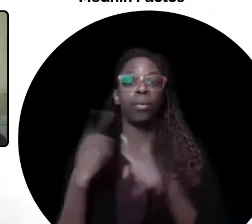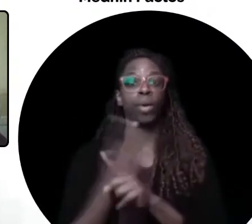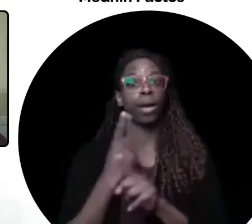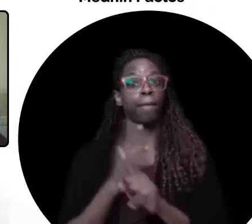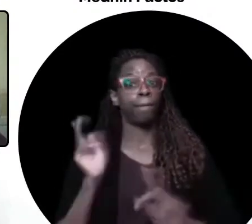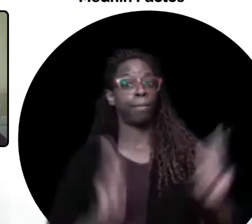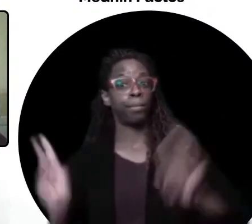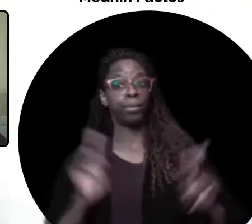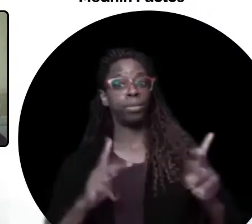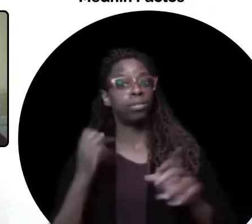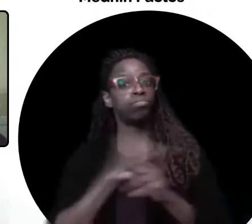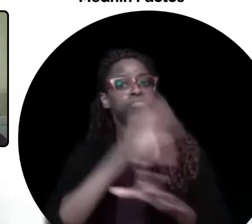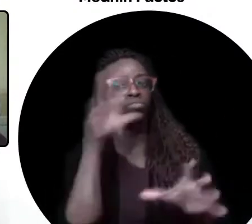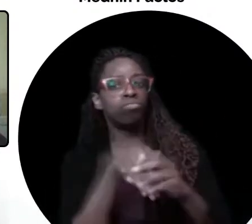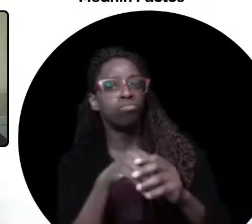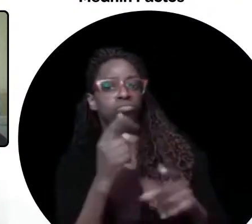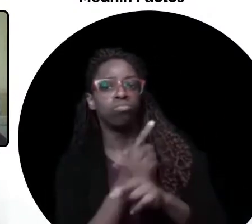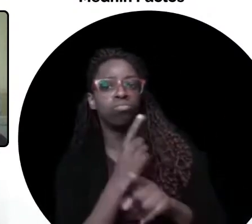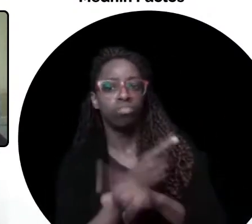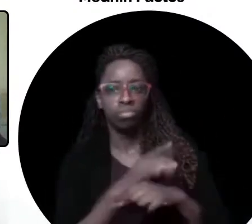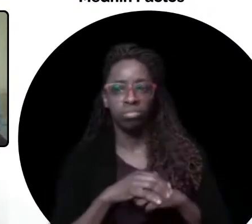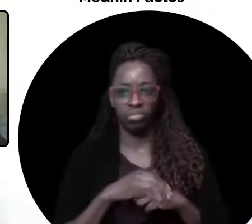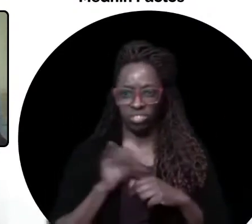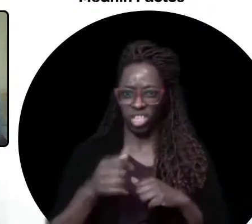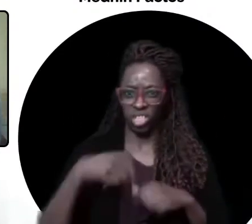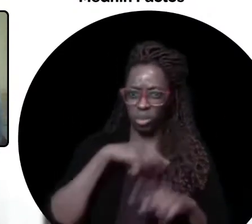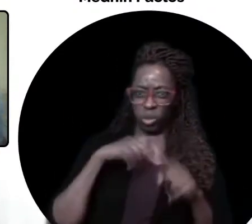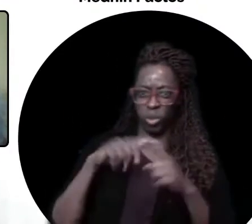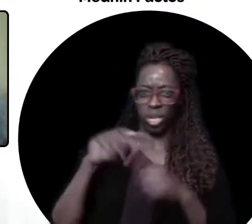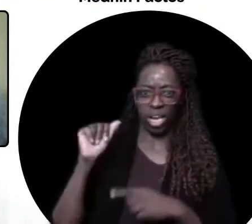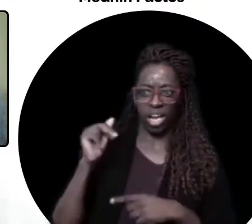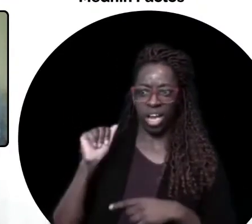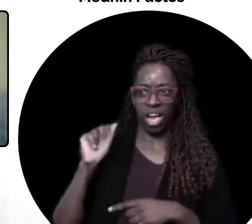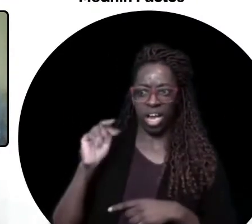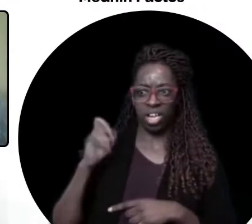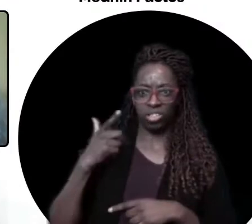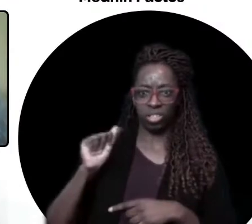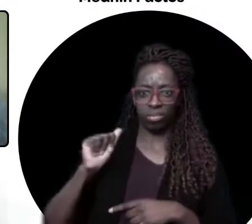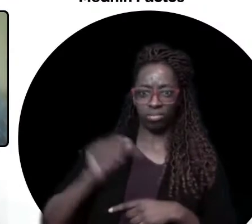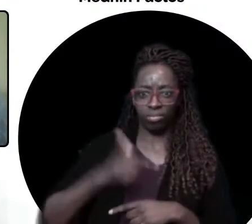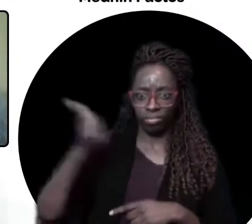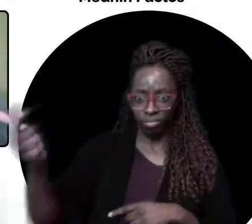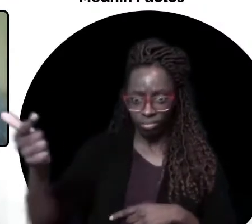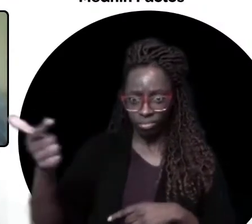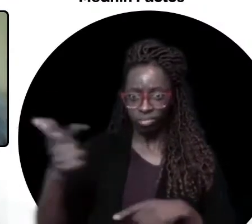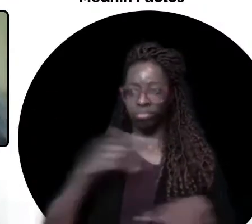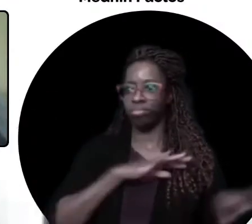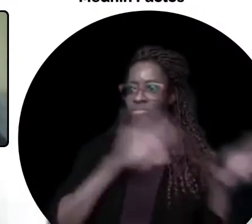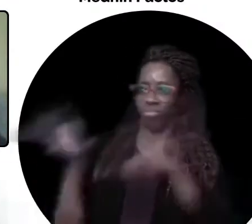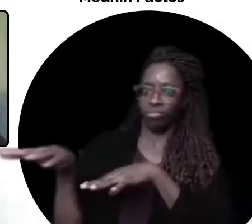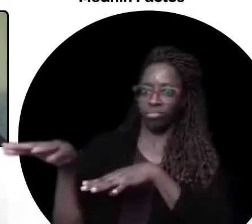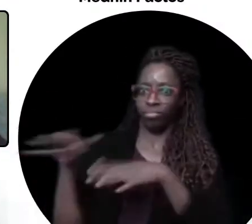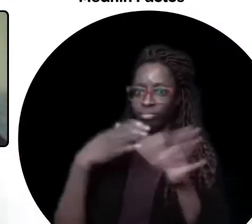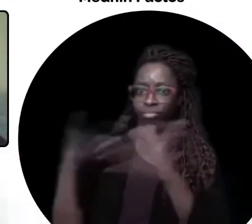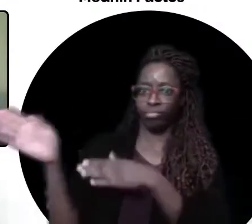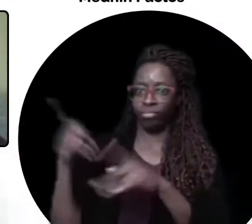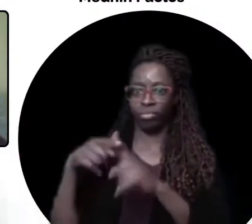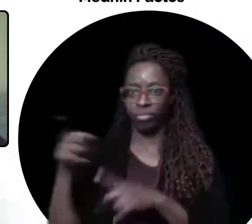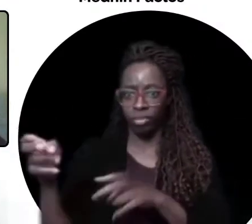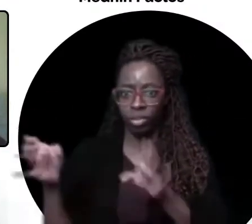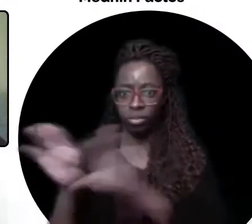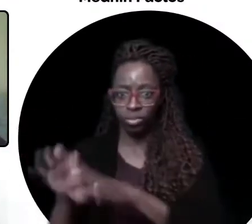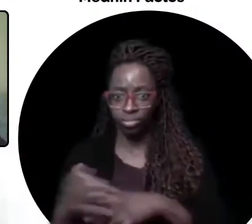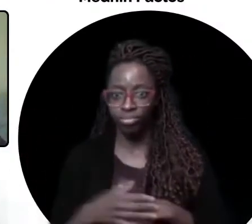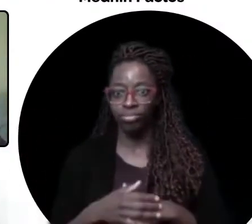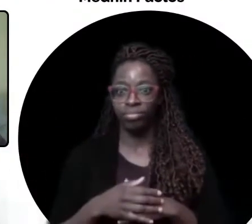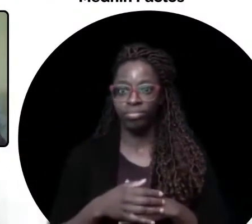And that is, you know, as you know, we both have the same color hair, so you won't mind me saying veteran, in the